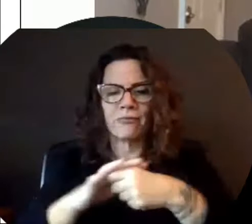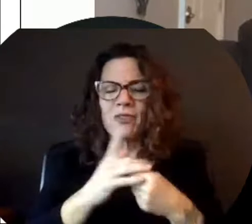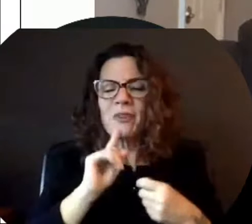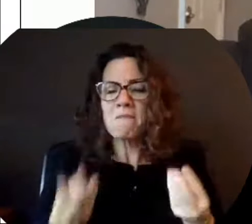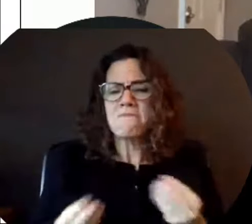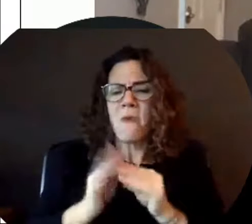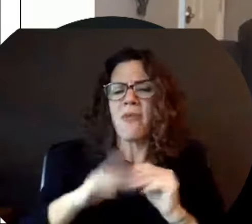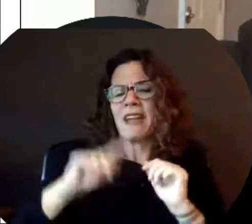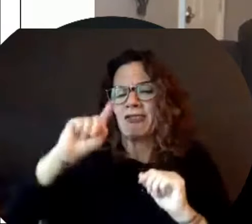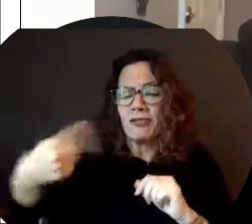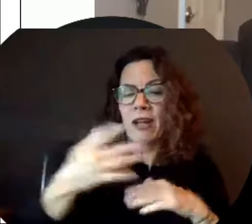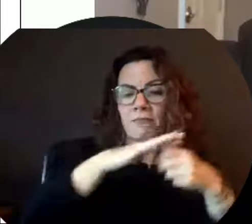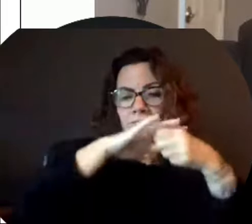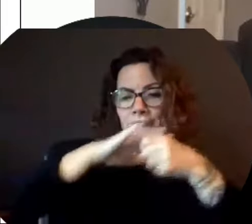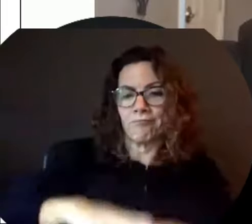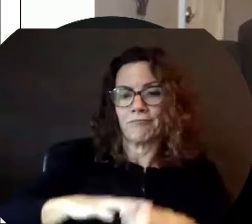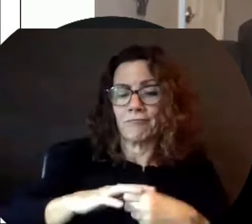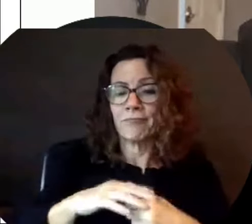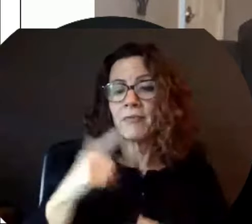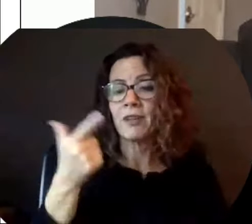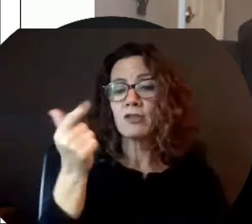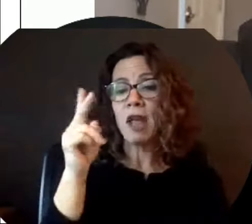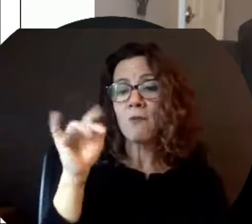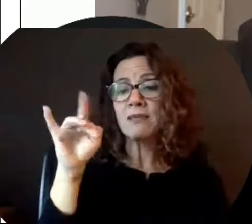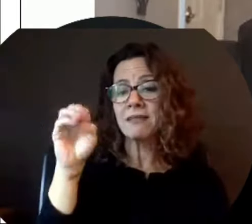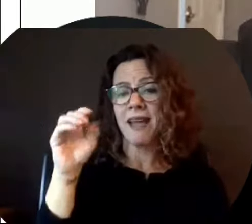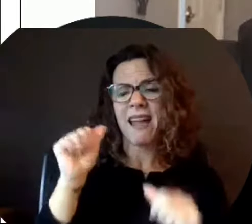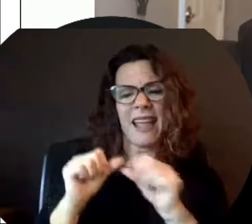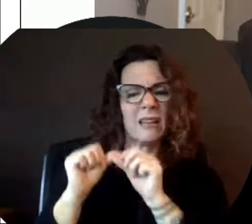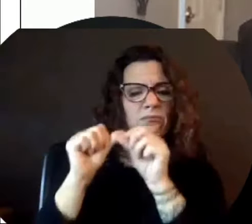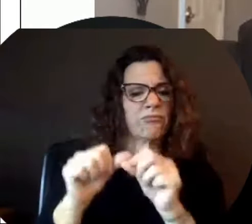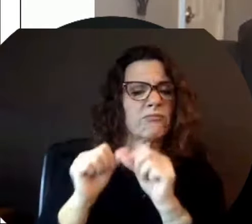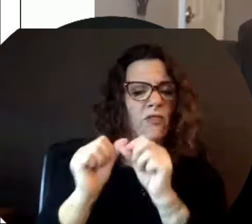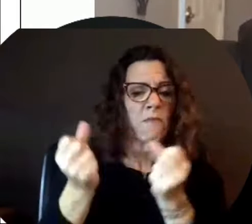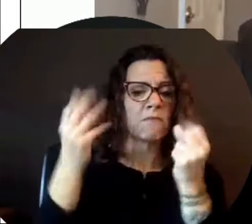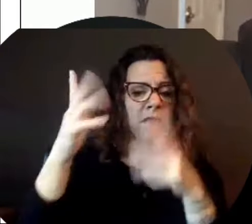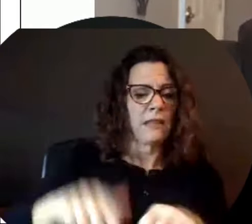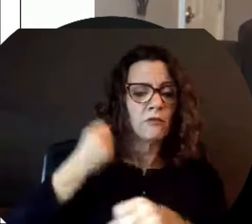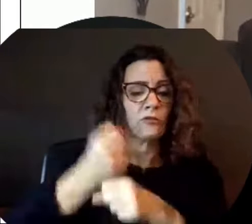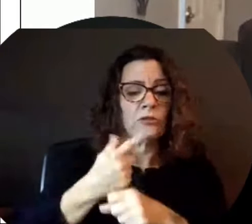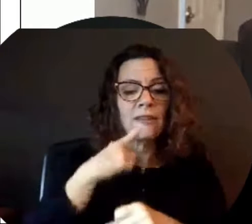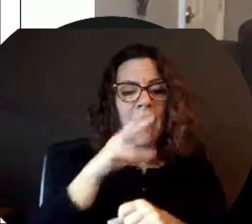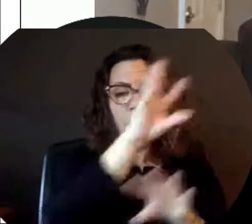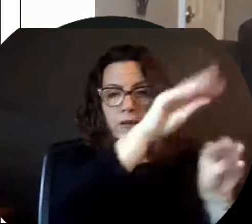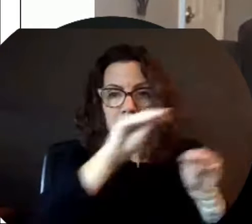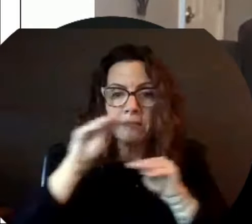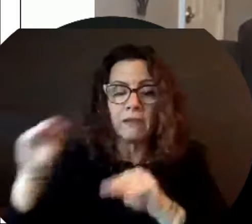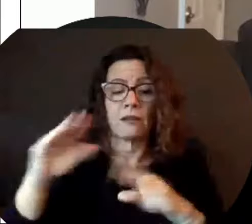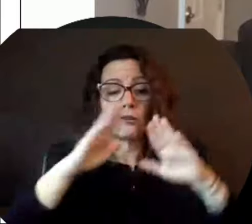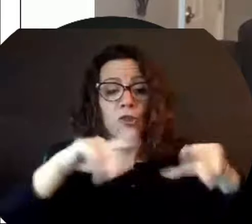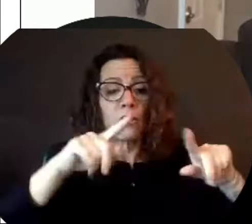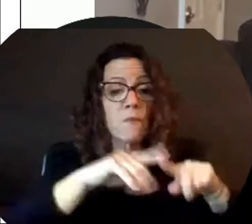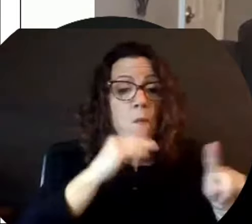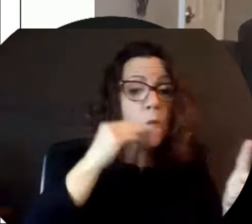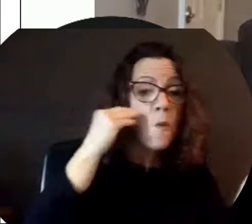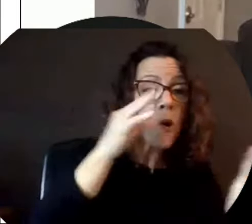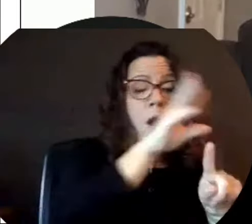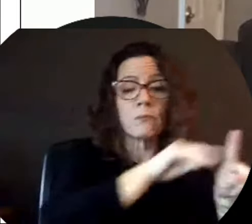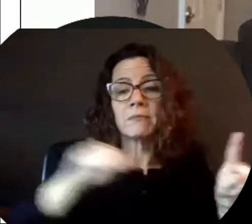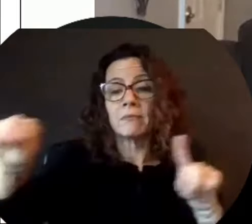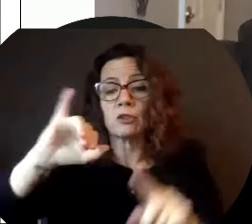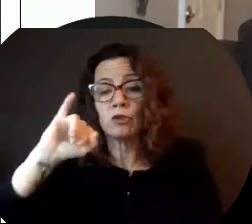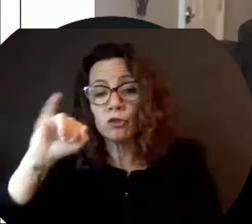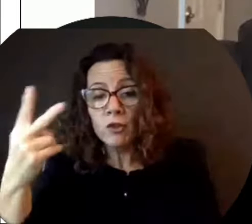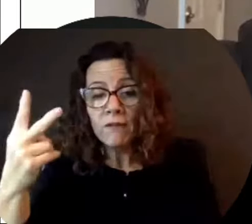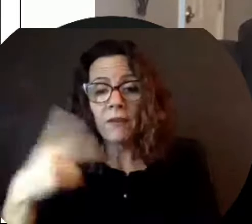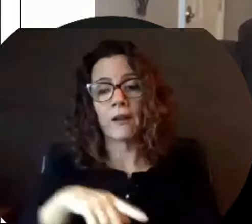are literally, like, when you look at the definition of genocide within that system of genocide. And that's also part of what,